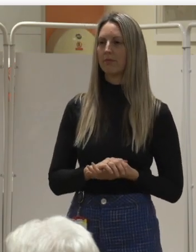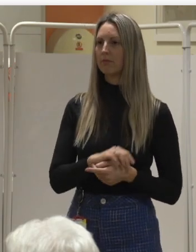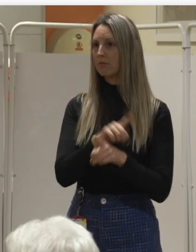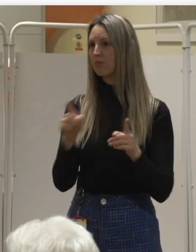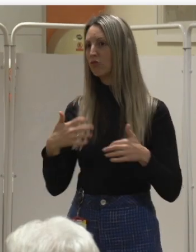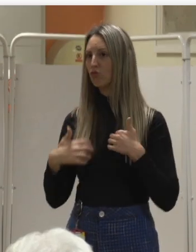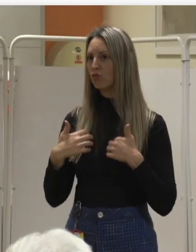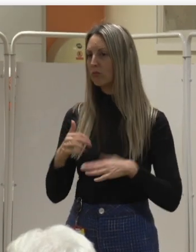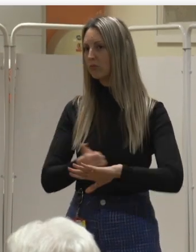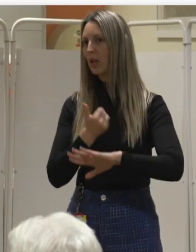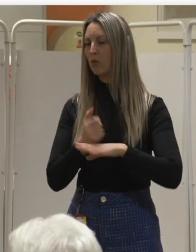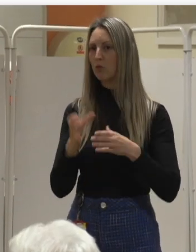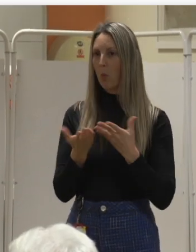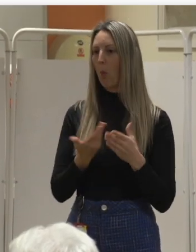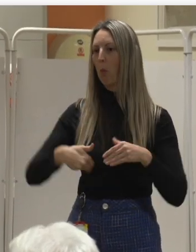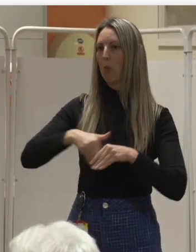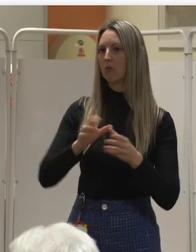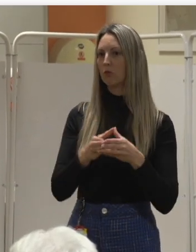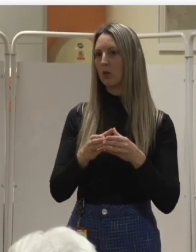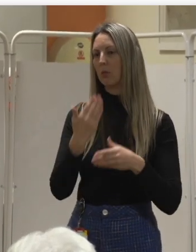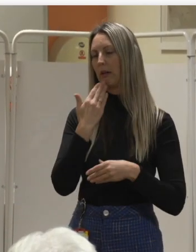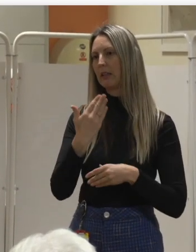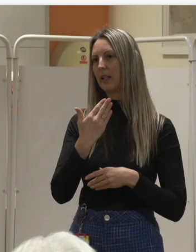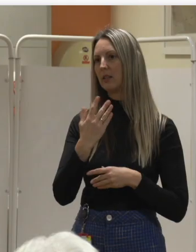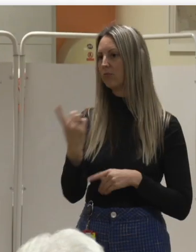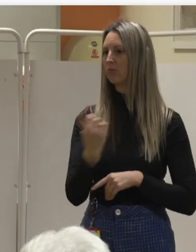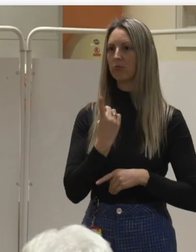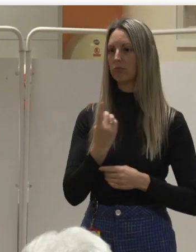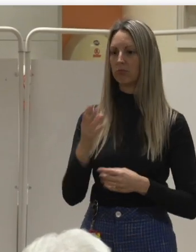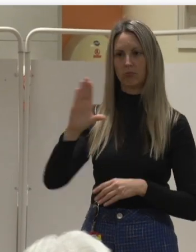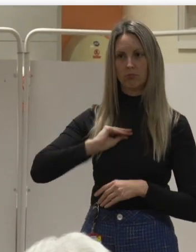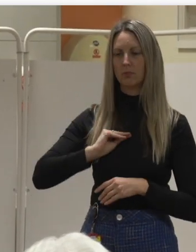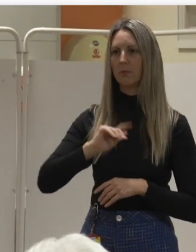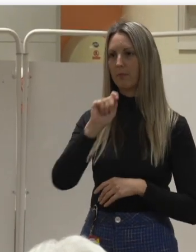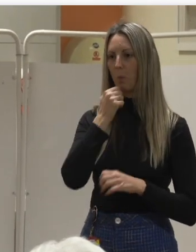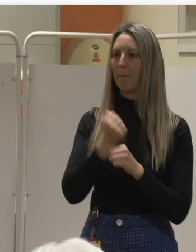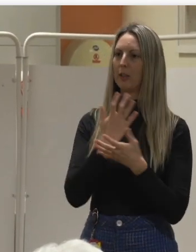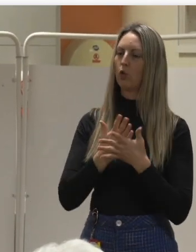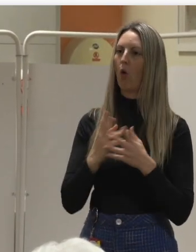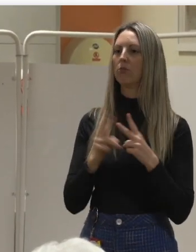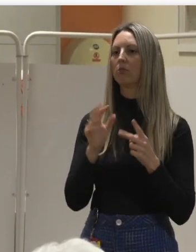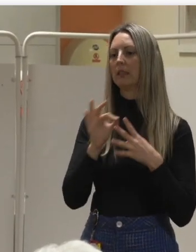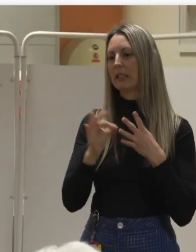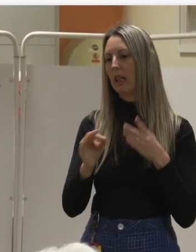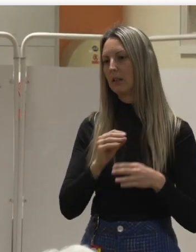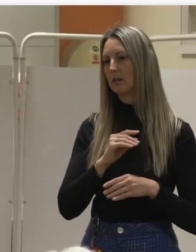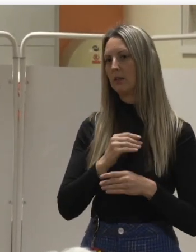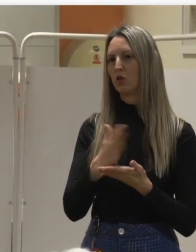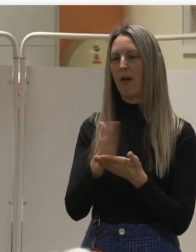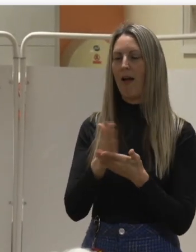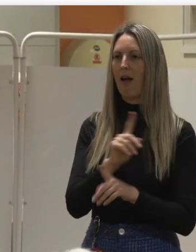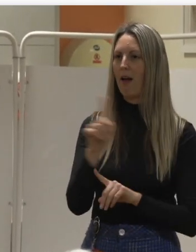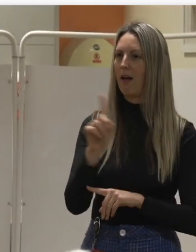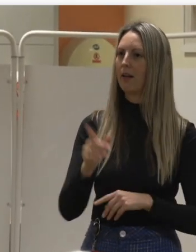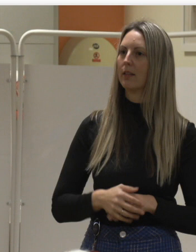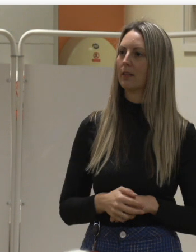to professionals within UHDB or to myself, and we'll make sure we share our contact details, because if I can help,